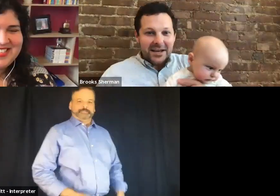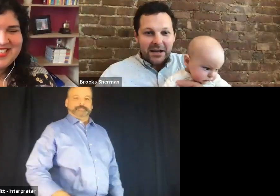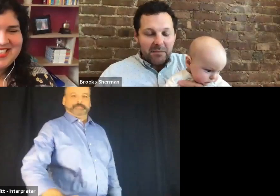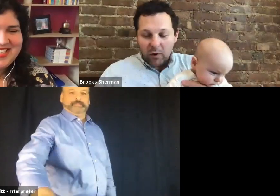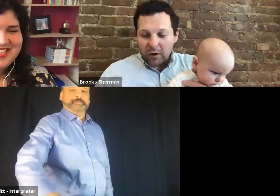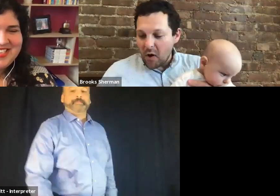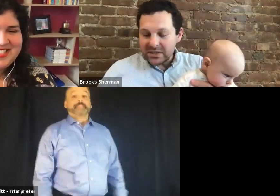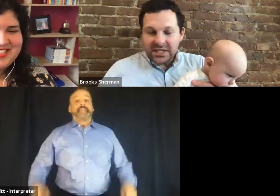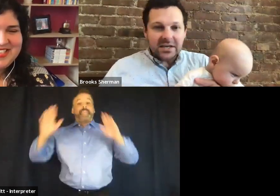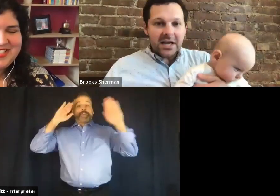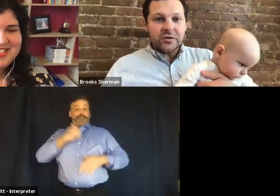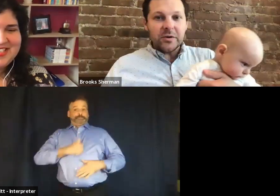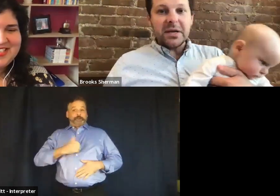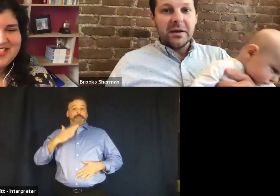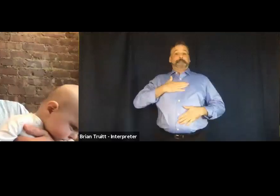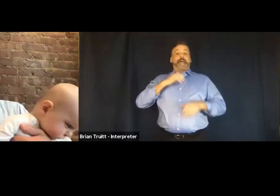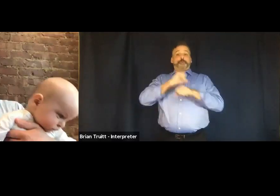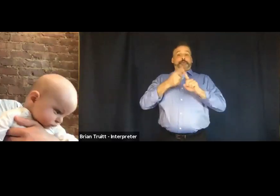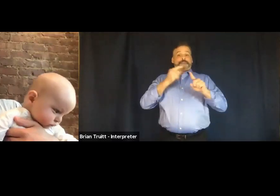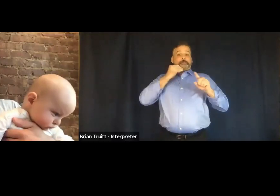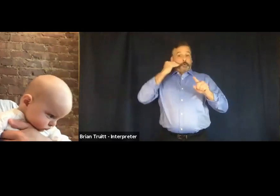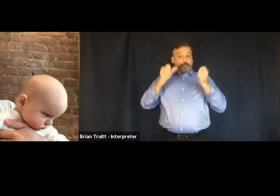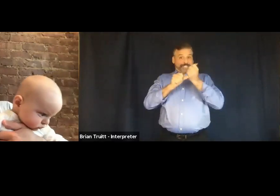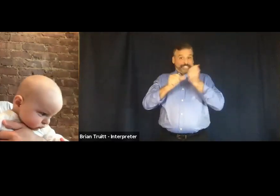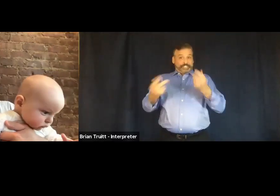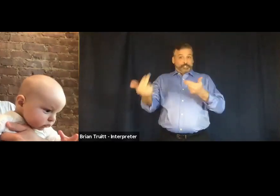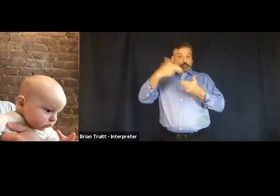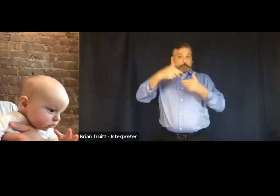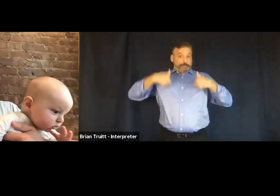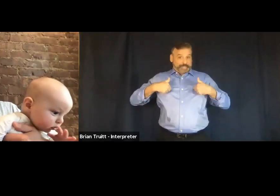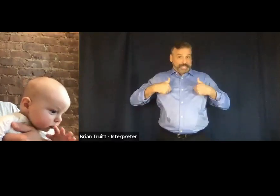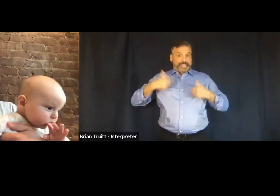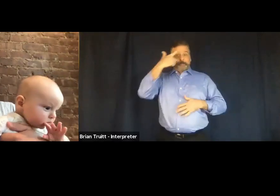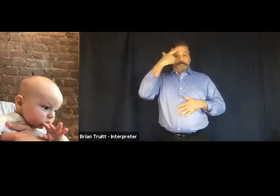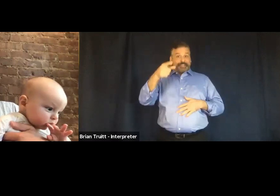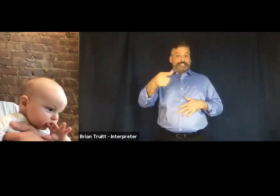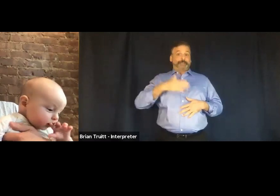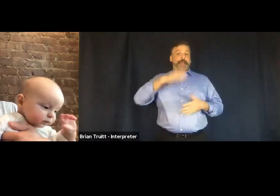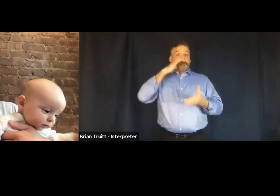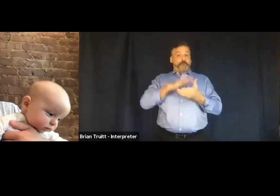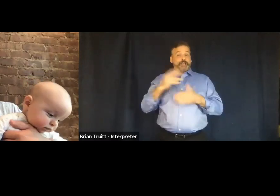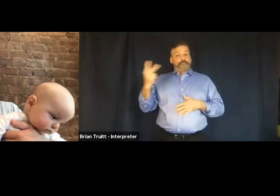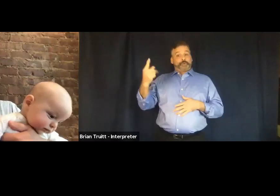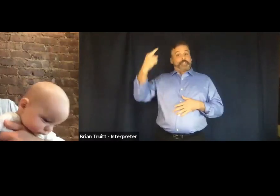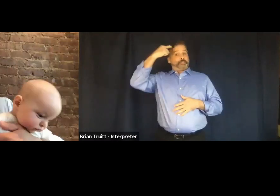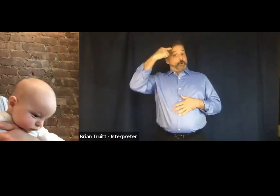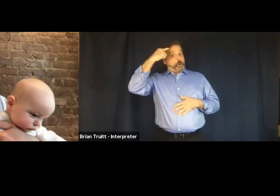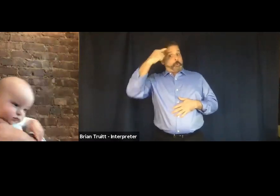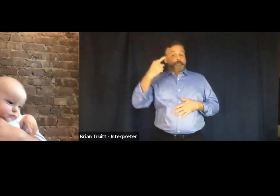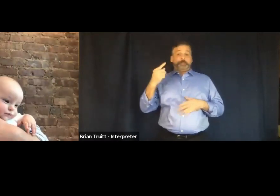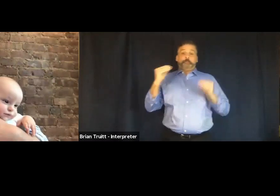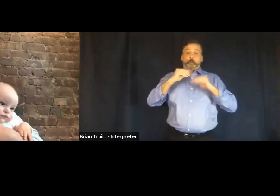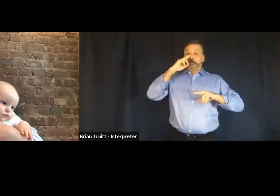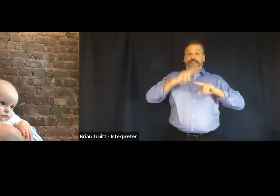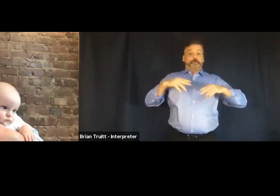my work from home assistant has joined me because my wife and I thought what would be more fun